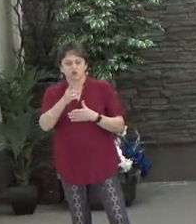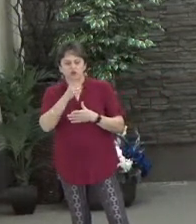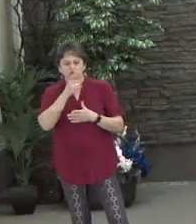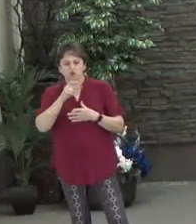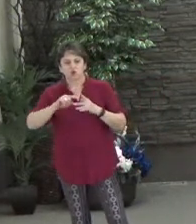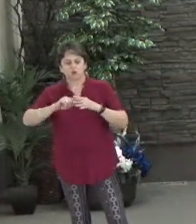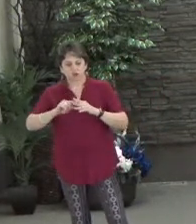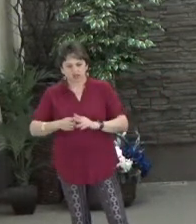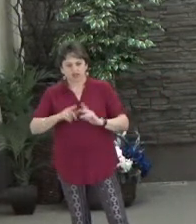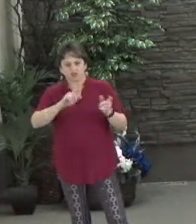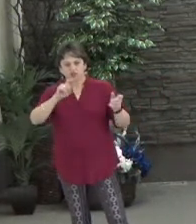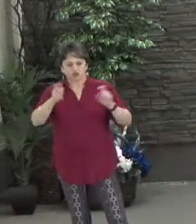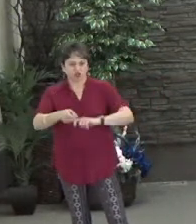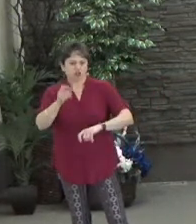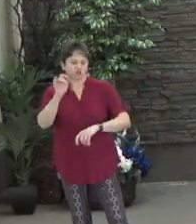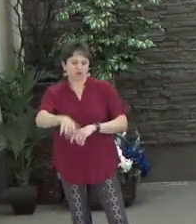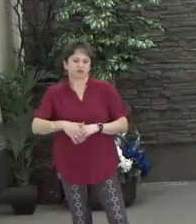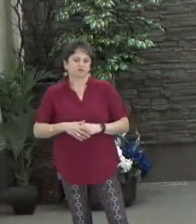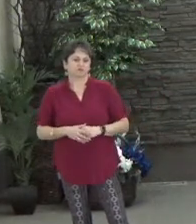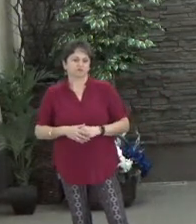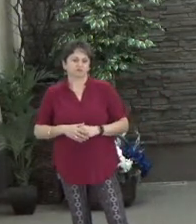that began to change that.